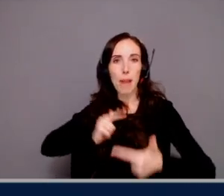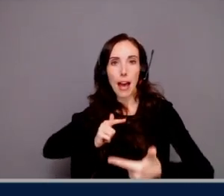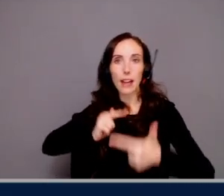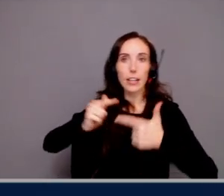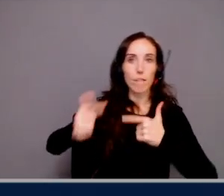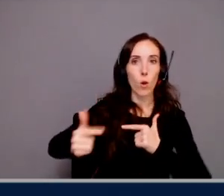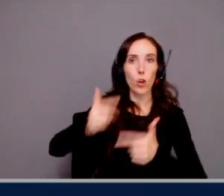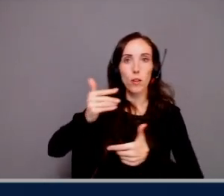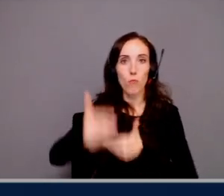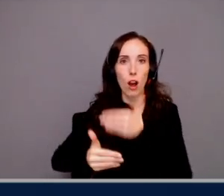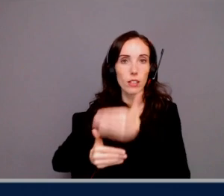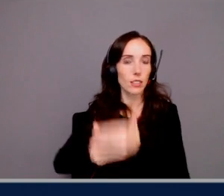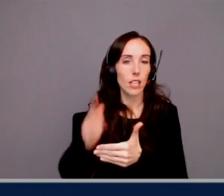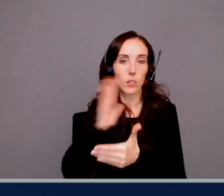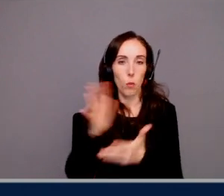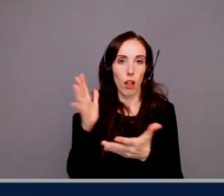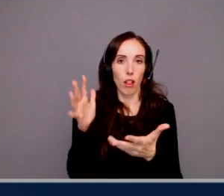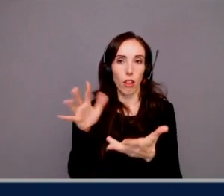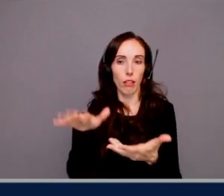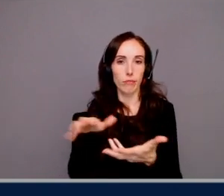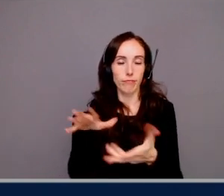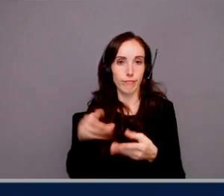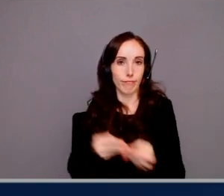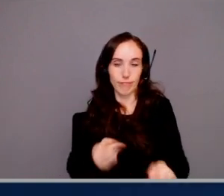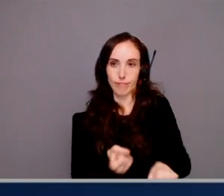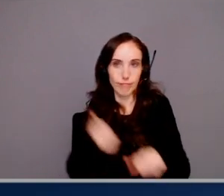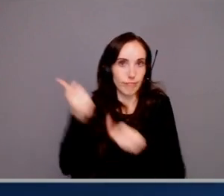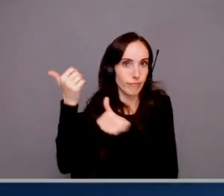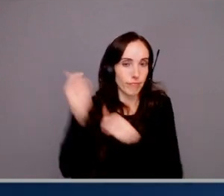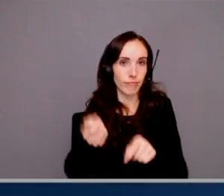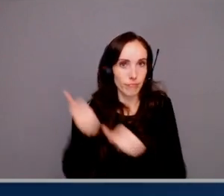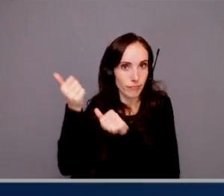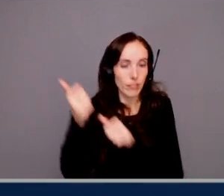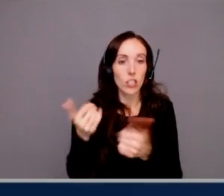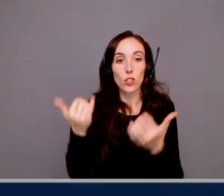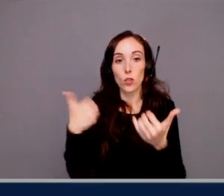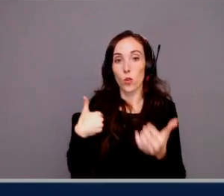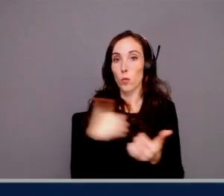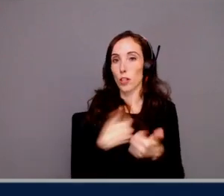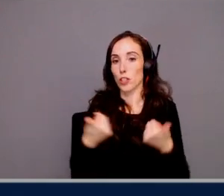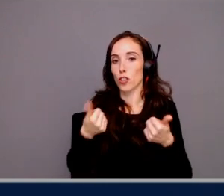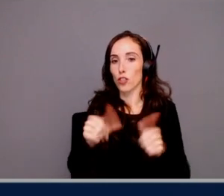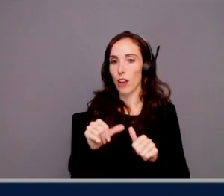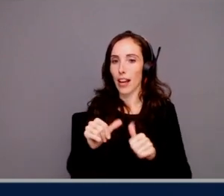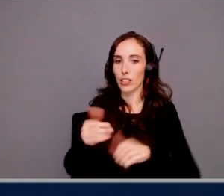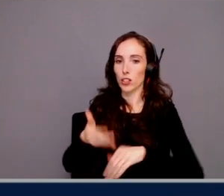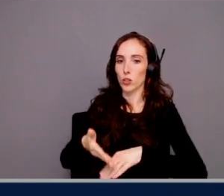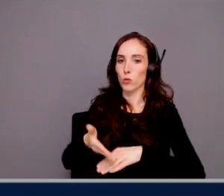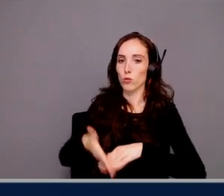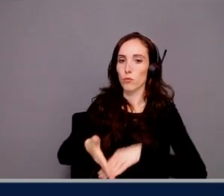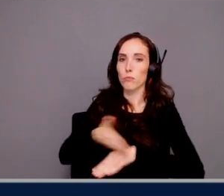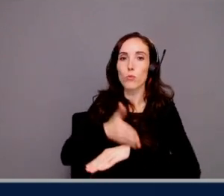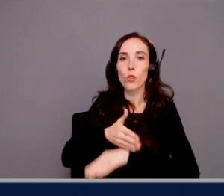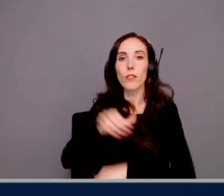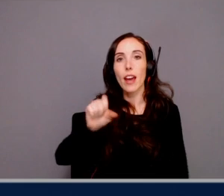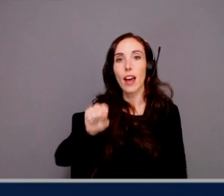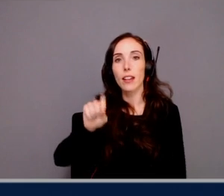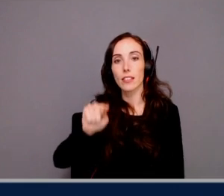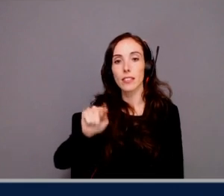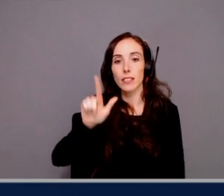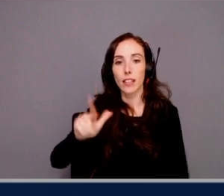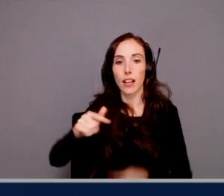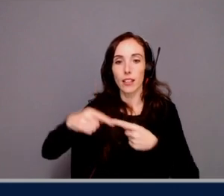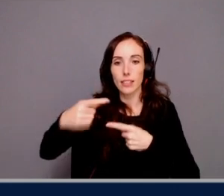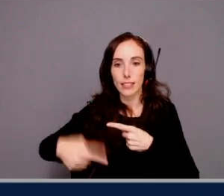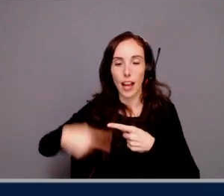completely eliminated, right? So what we are trying to do is to accelerate the SDLC cycle to make sure that the code that you're going to push to production is of higher quality, which we